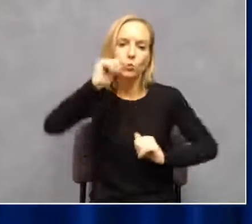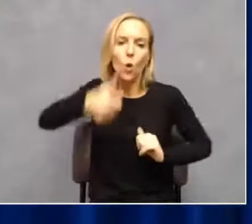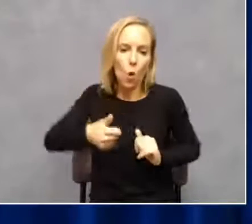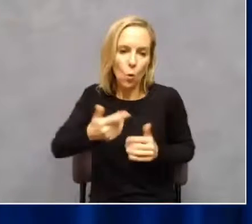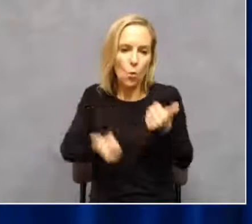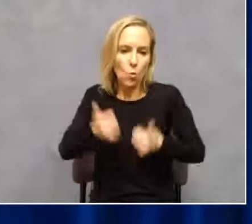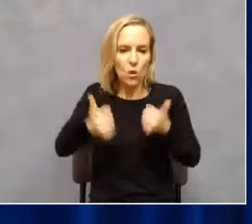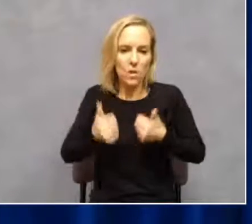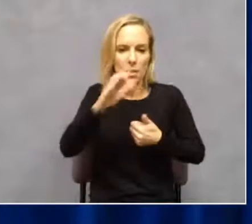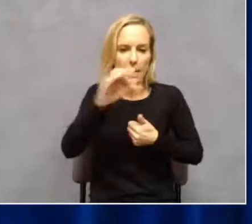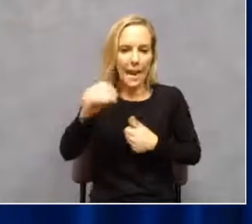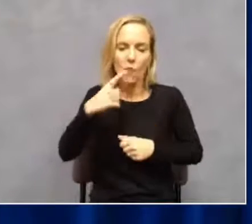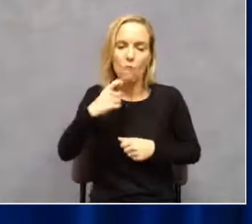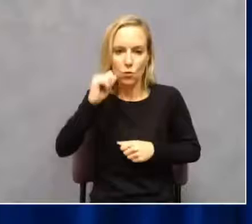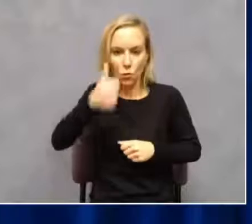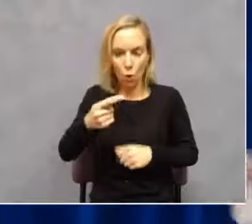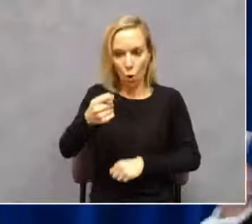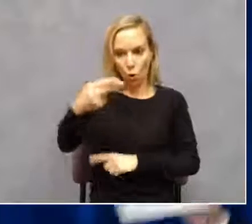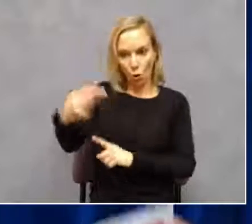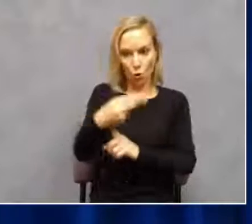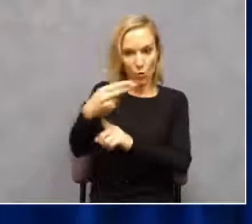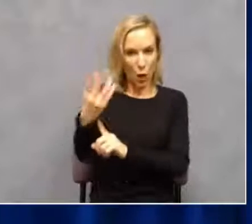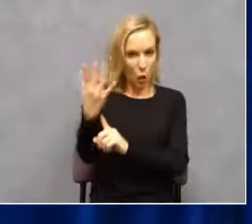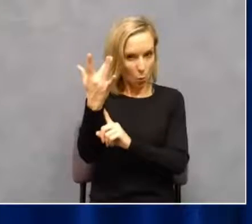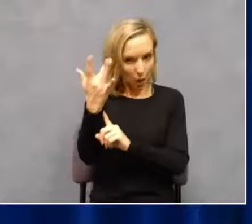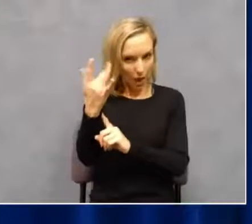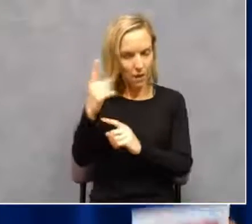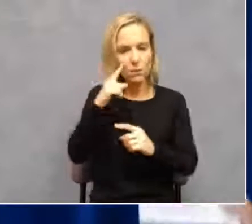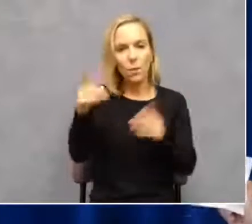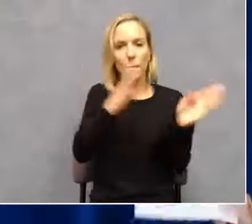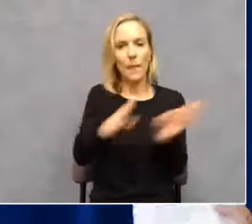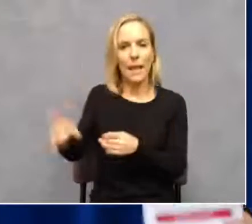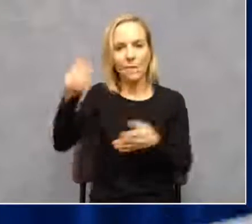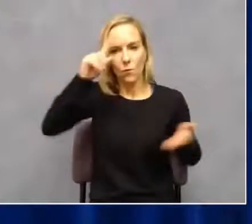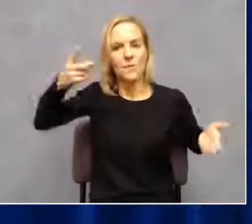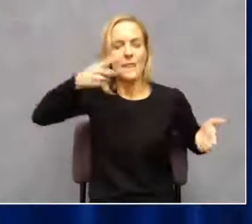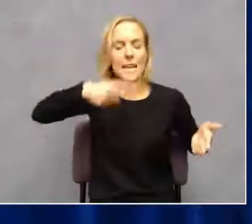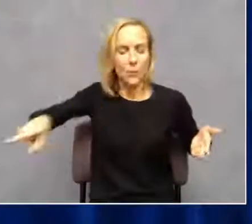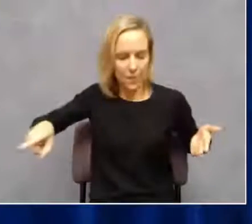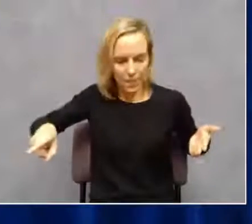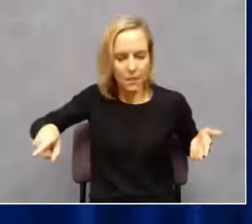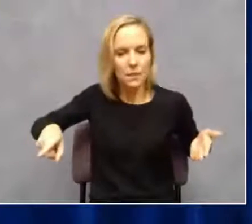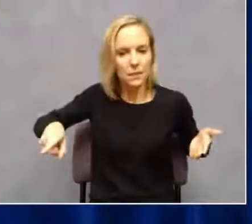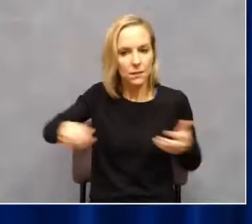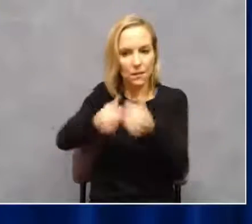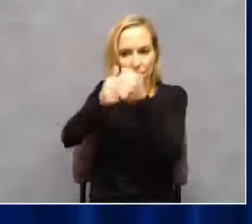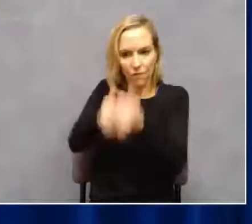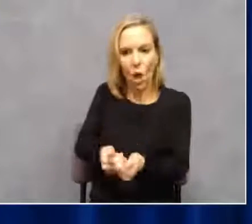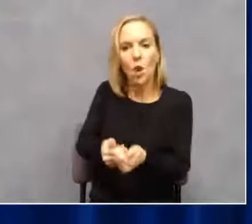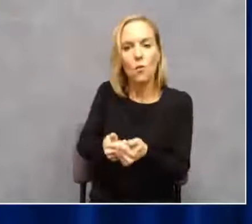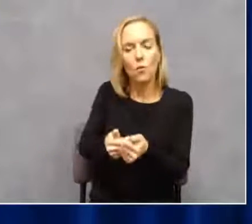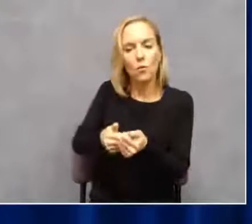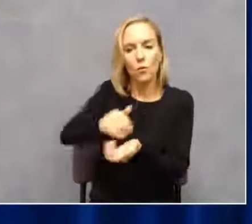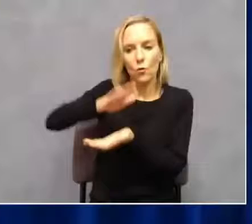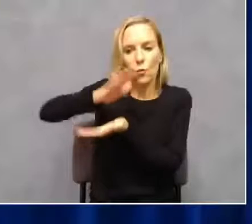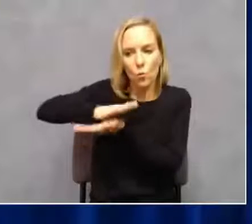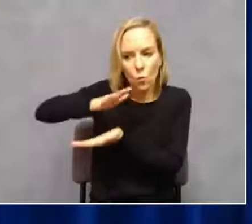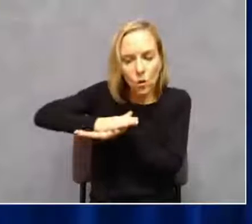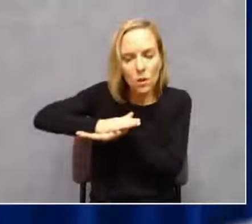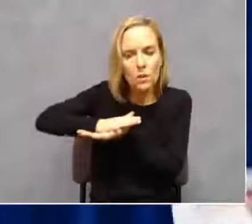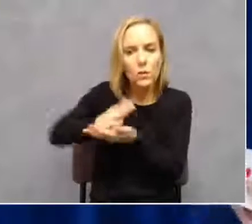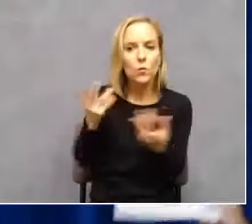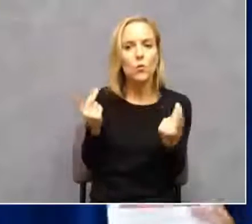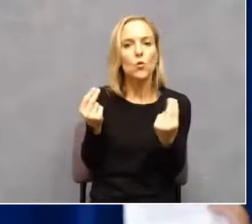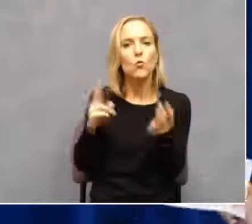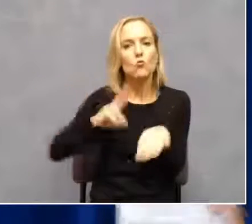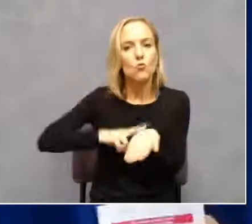We pick Thursday so you have time to plan your next week. And by aligning what we do in schools, what we do in nursing homes, and